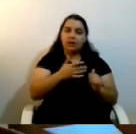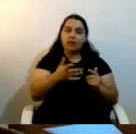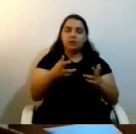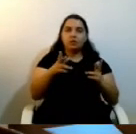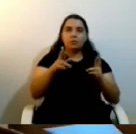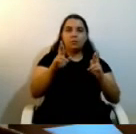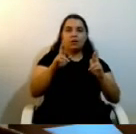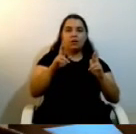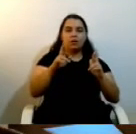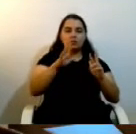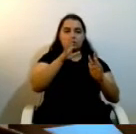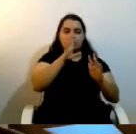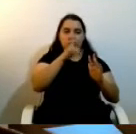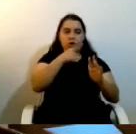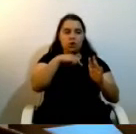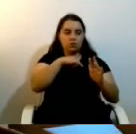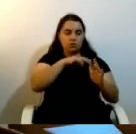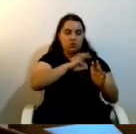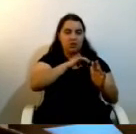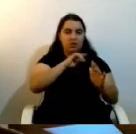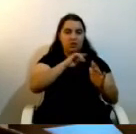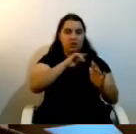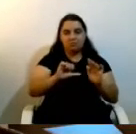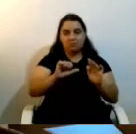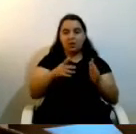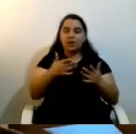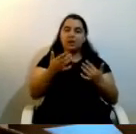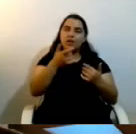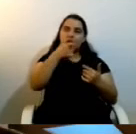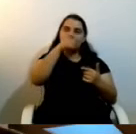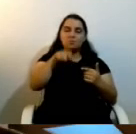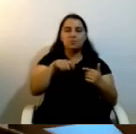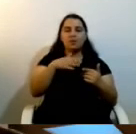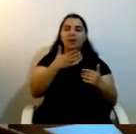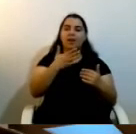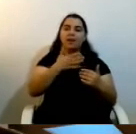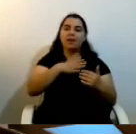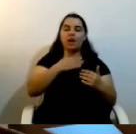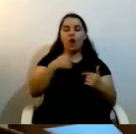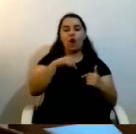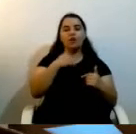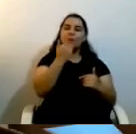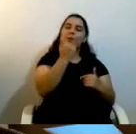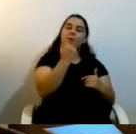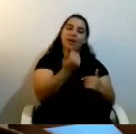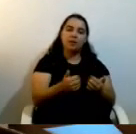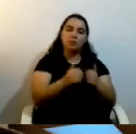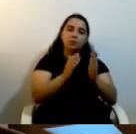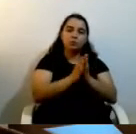Under these circumstances, we cannot count on prompt, competent, and reliable